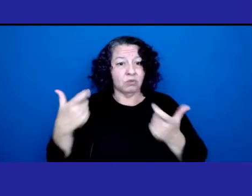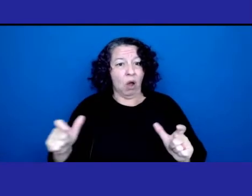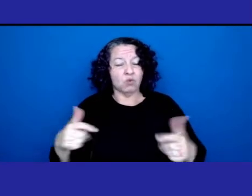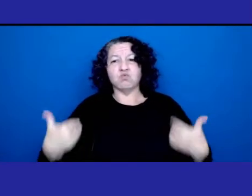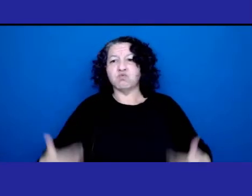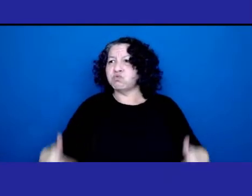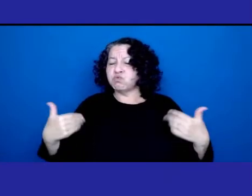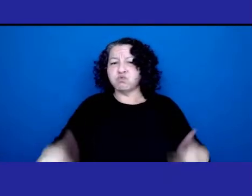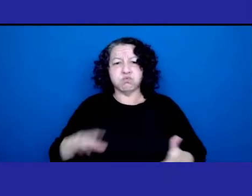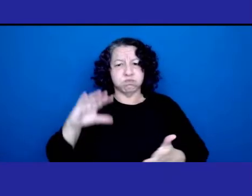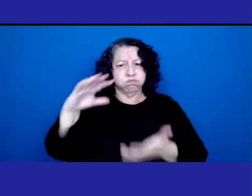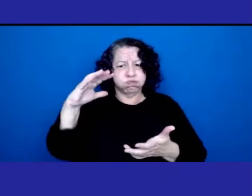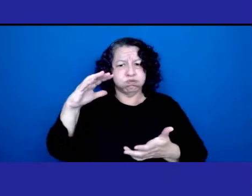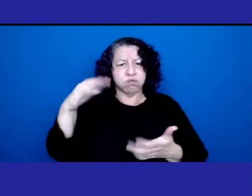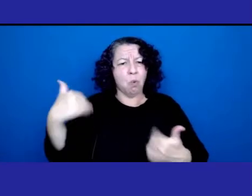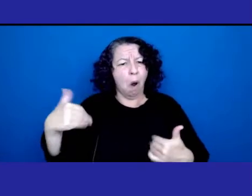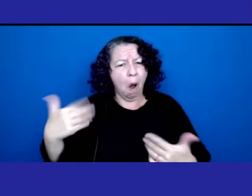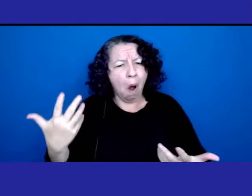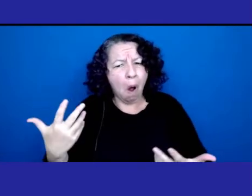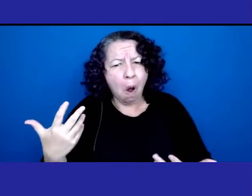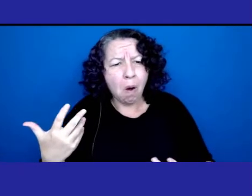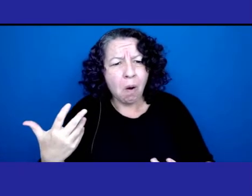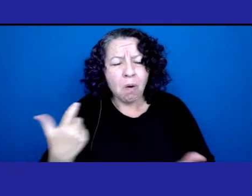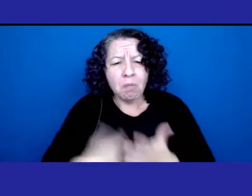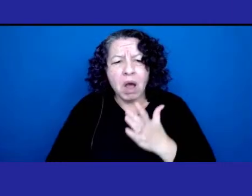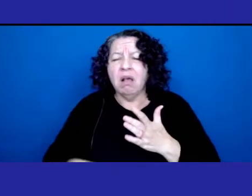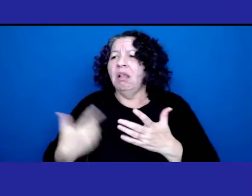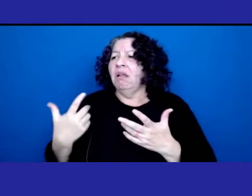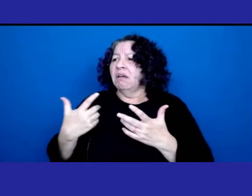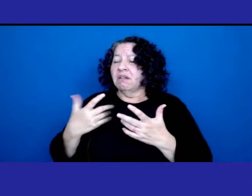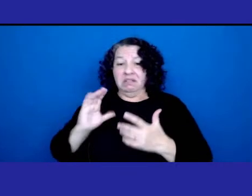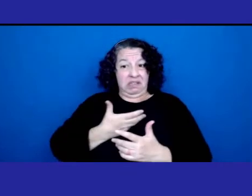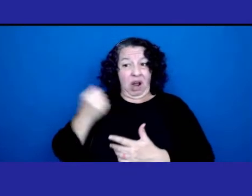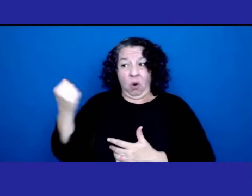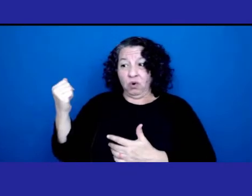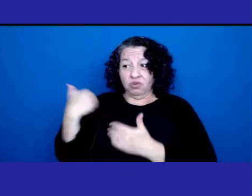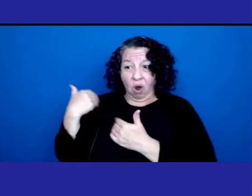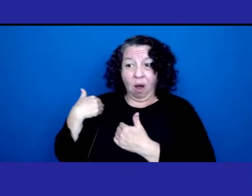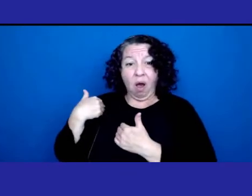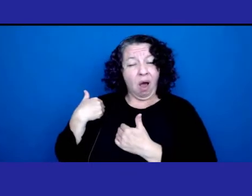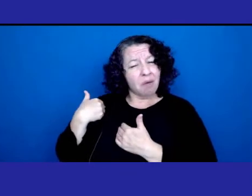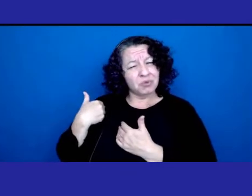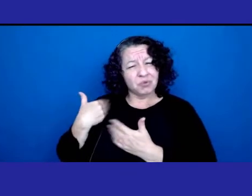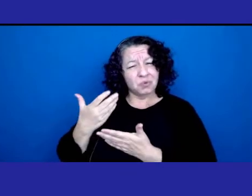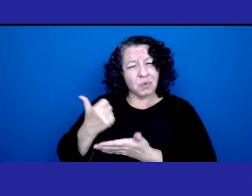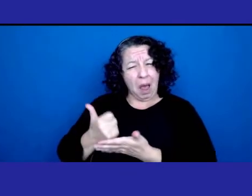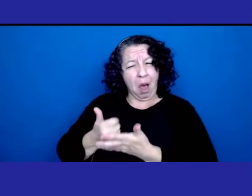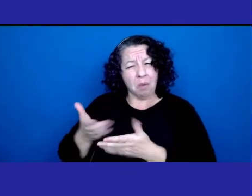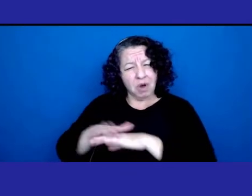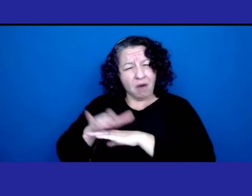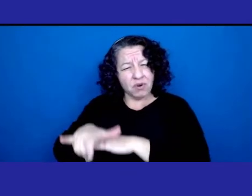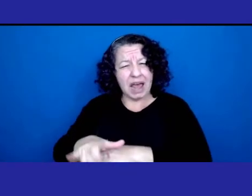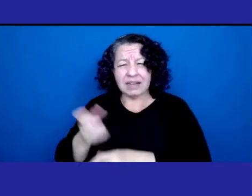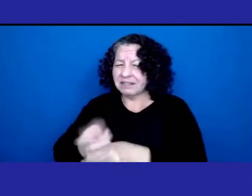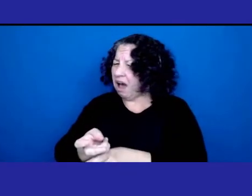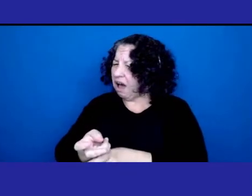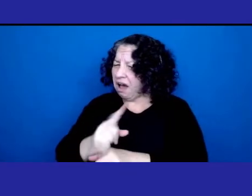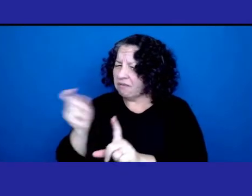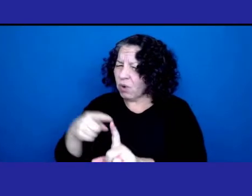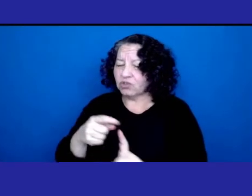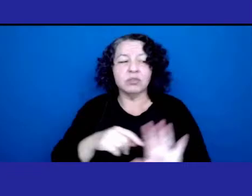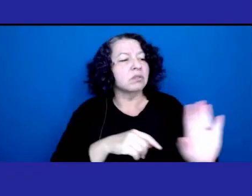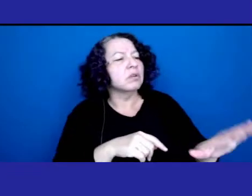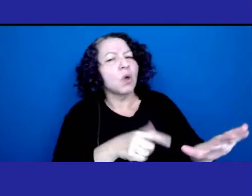to subsidize it? It's a very hard question. So just for clarity for me,